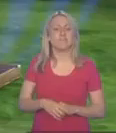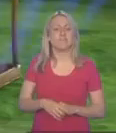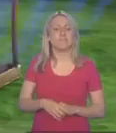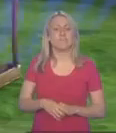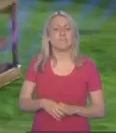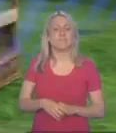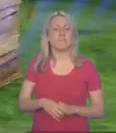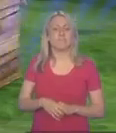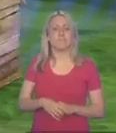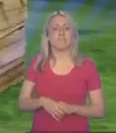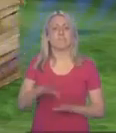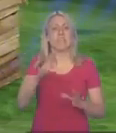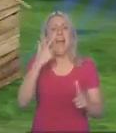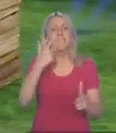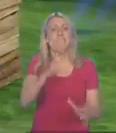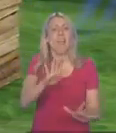Oh, careful.